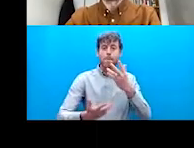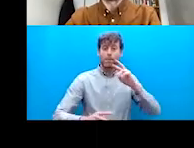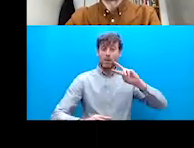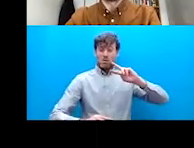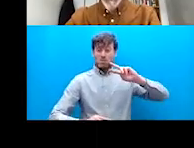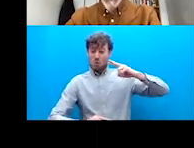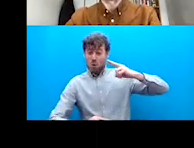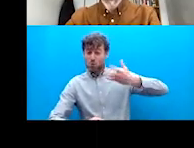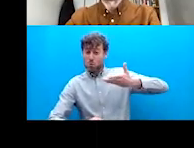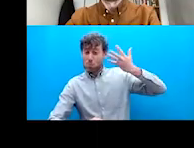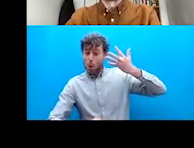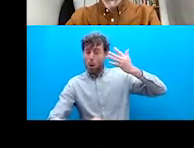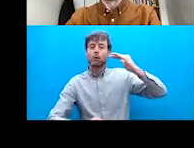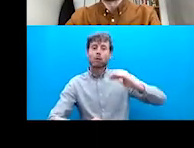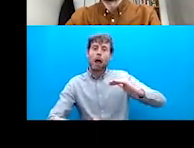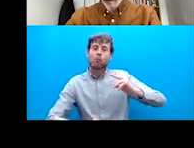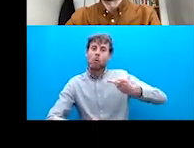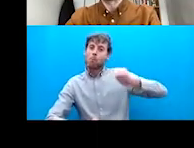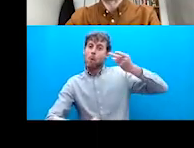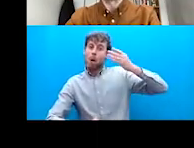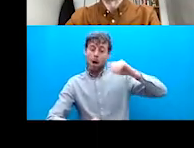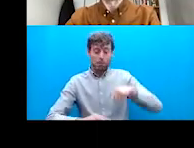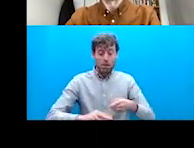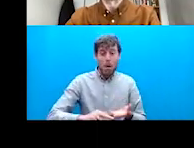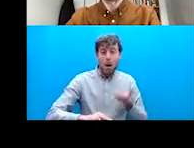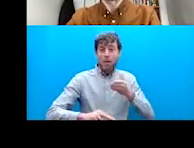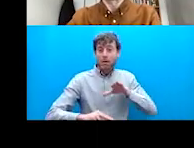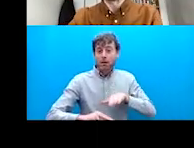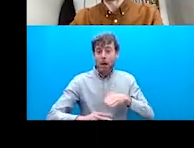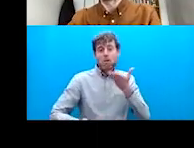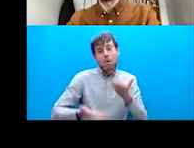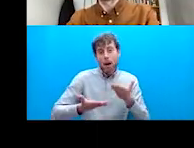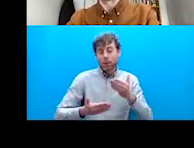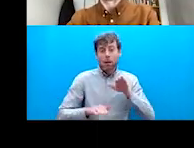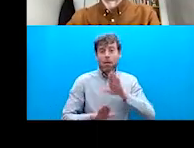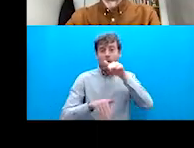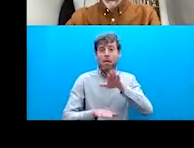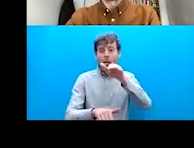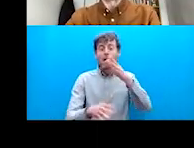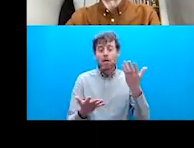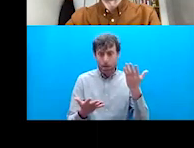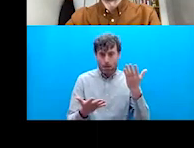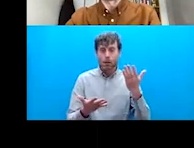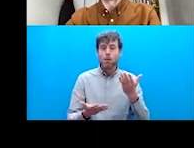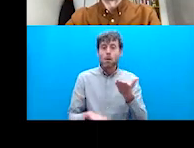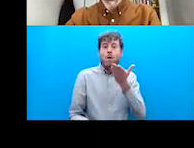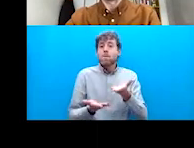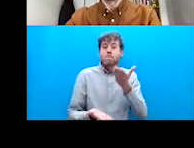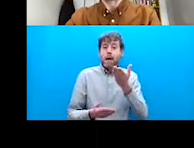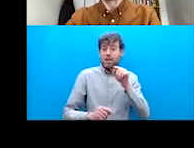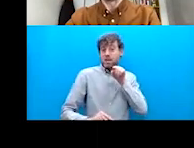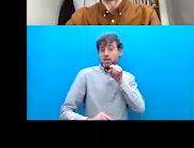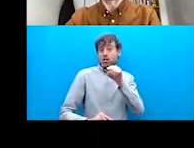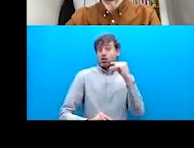depending on a number of factors. For example, processing will favor the G stream when